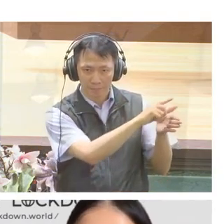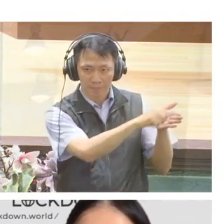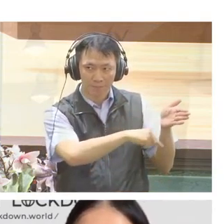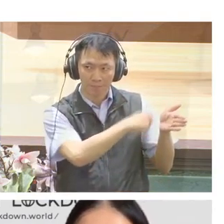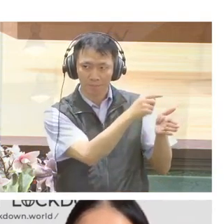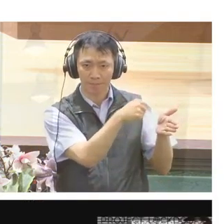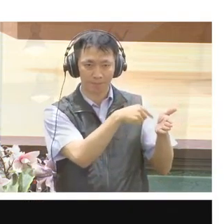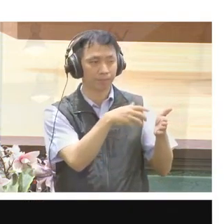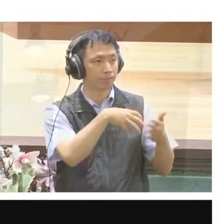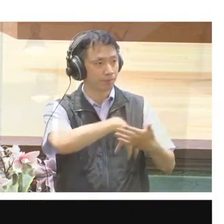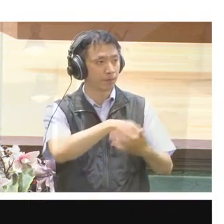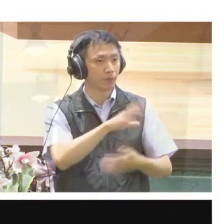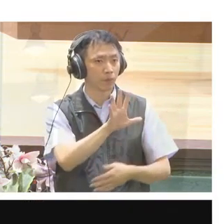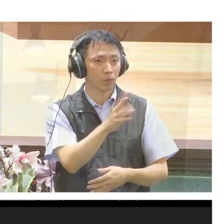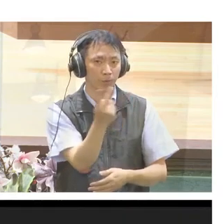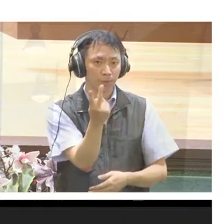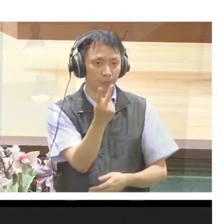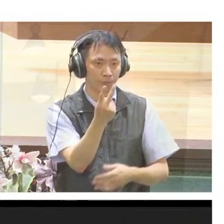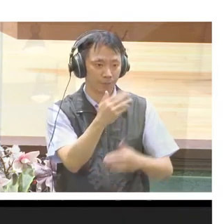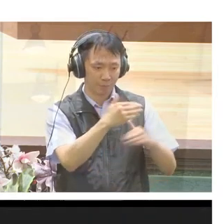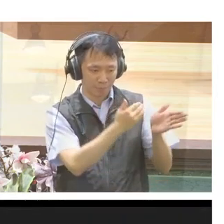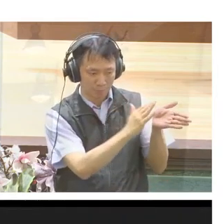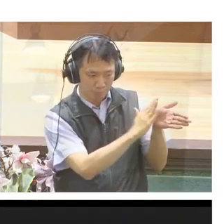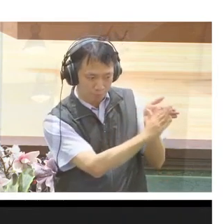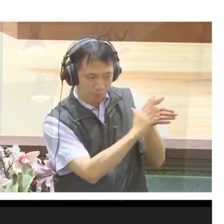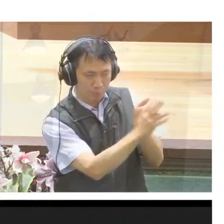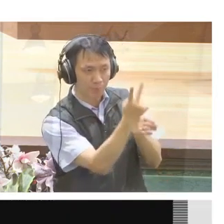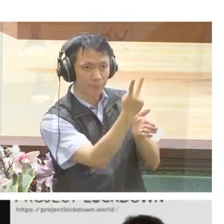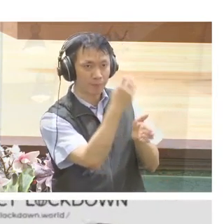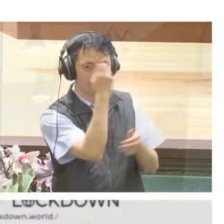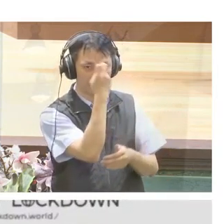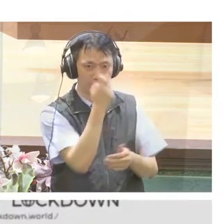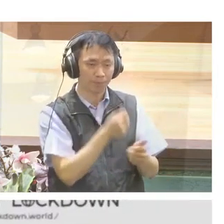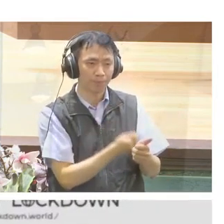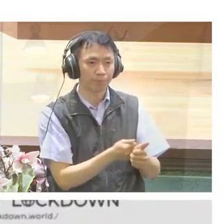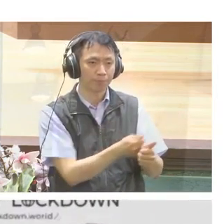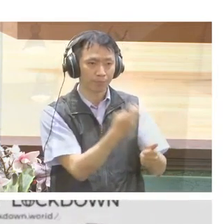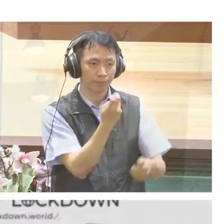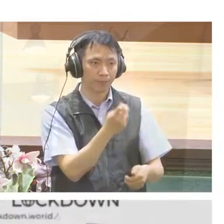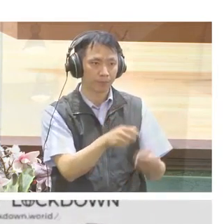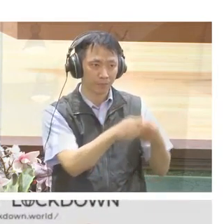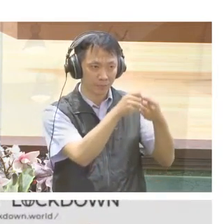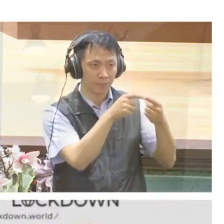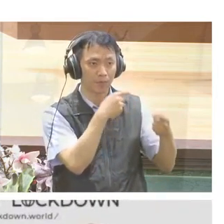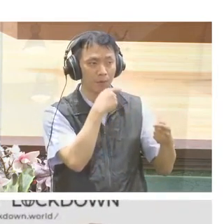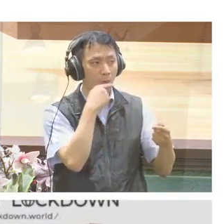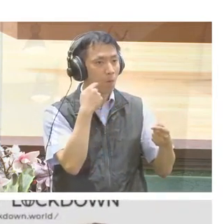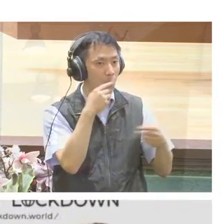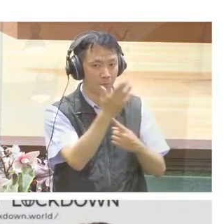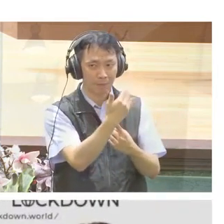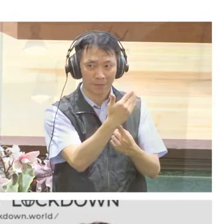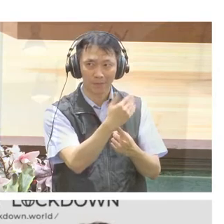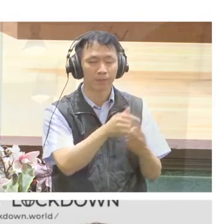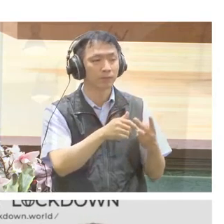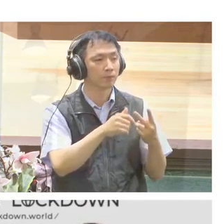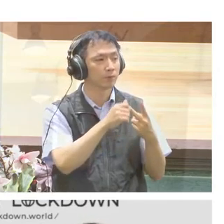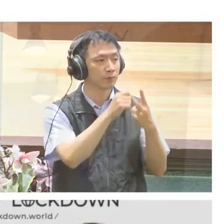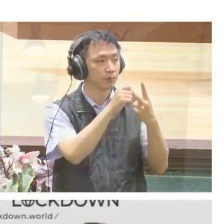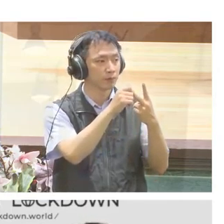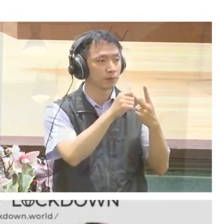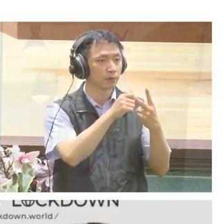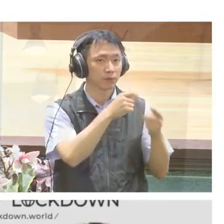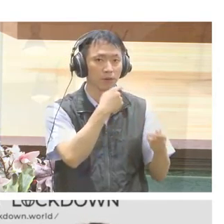two-level monitoring system. So we want to be able to, for people to be able to very clearly see when there's critical developments in terms of human digital rights